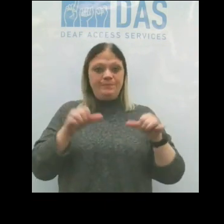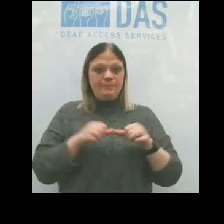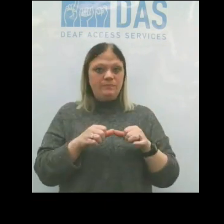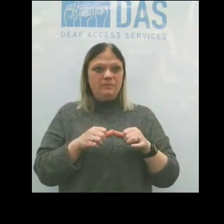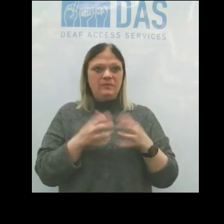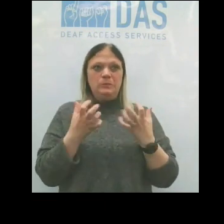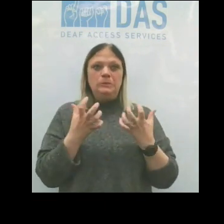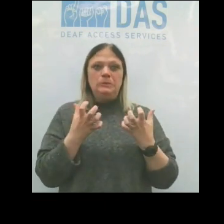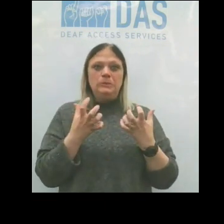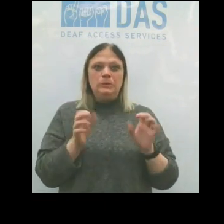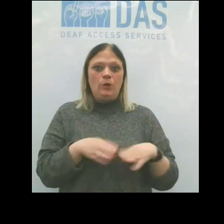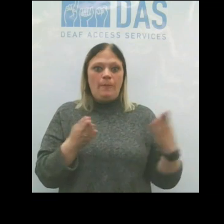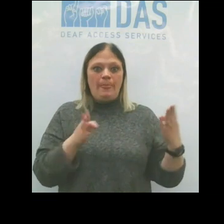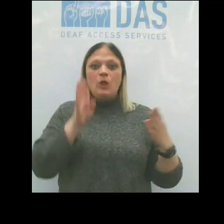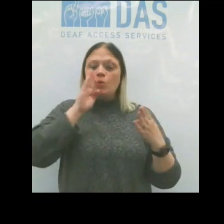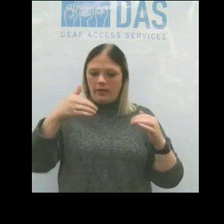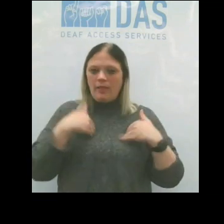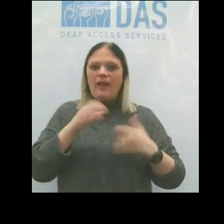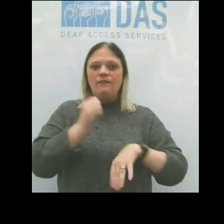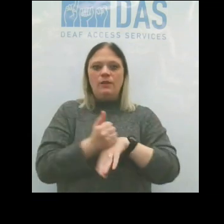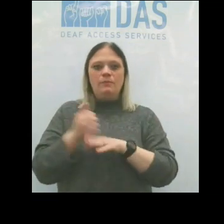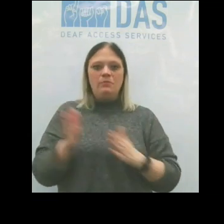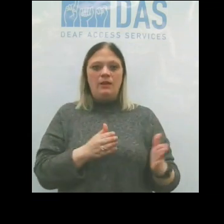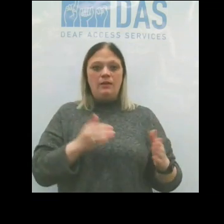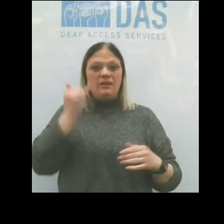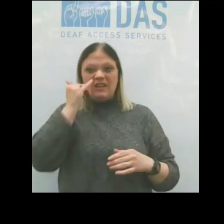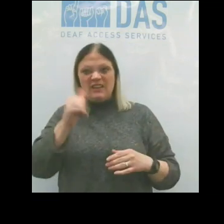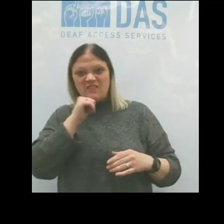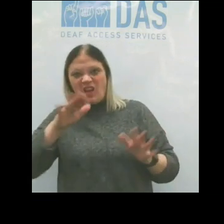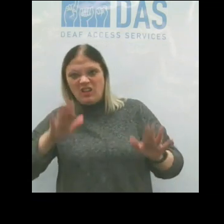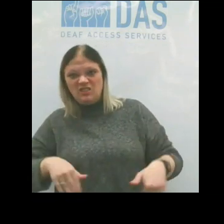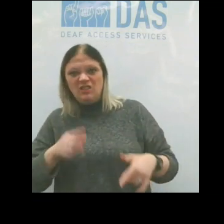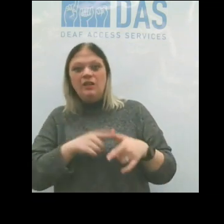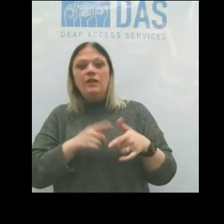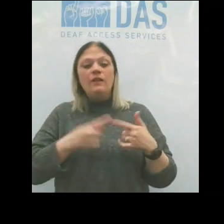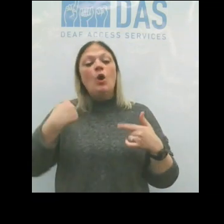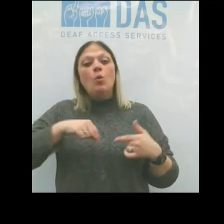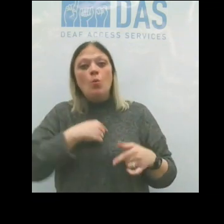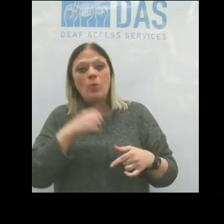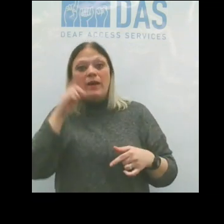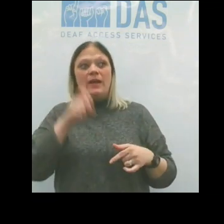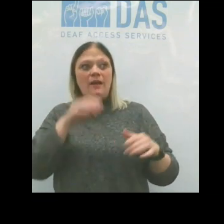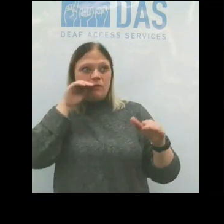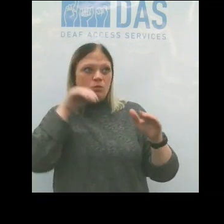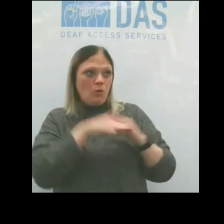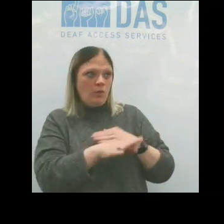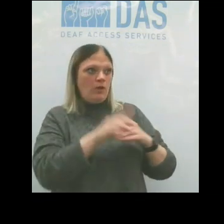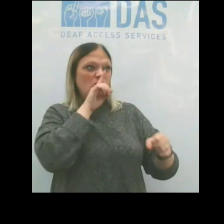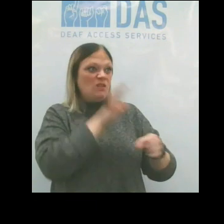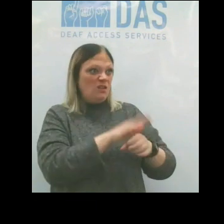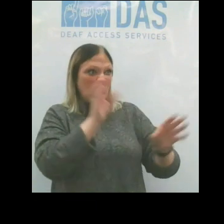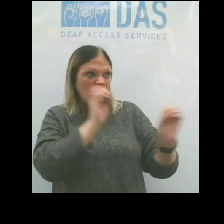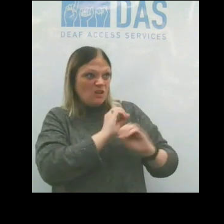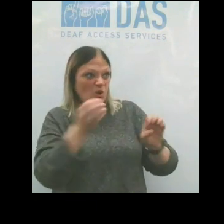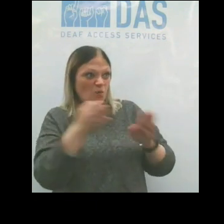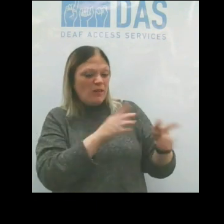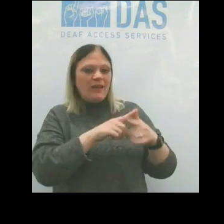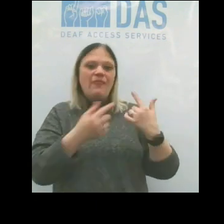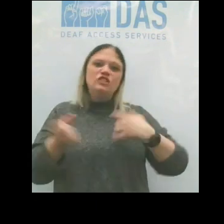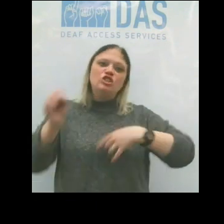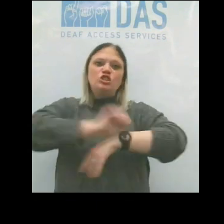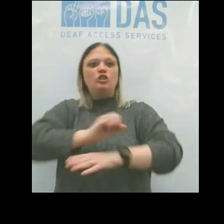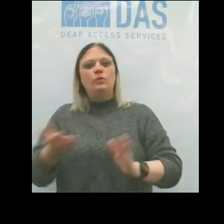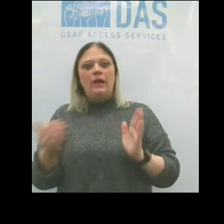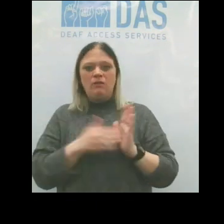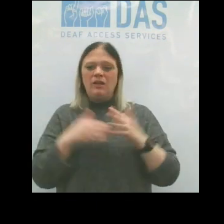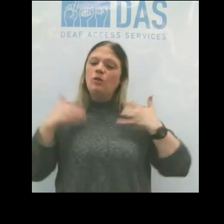to reopen will have a plan. Because if you don't, then we're going to have to go out there, confirm you don't have a plan, and shut you down again. And